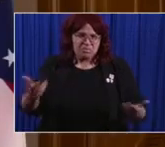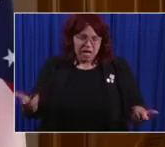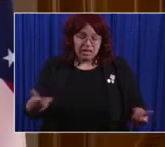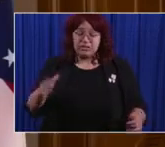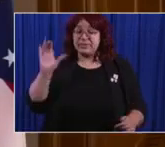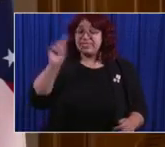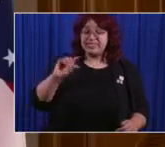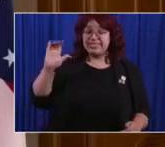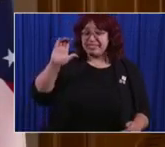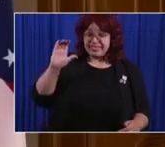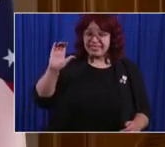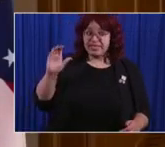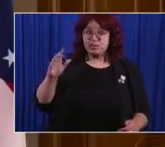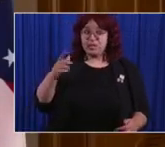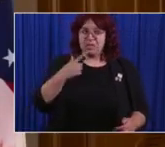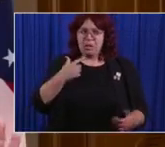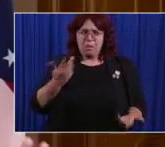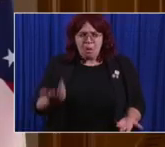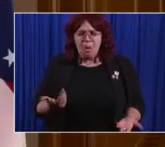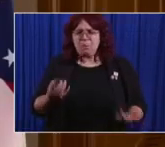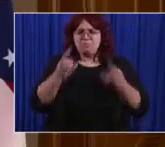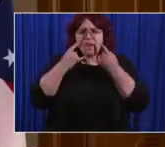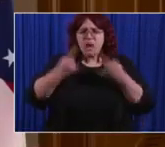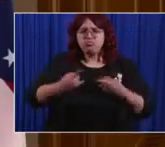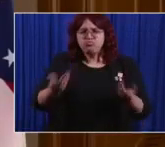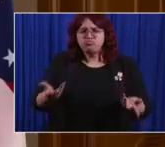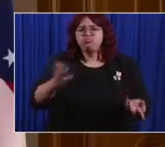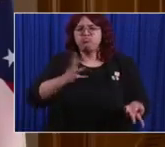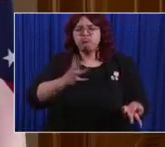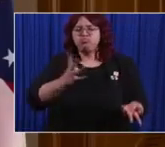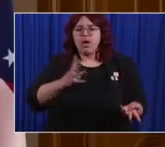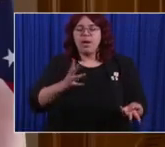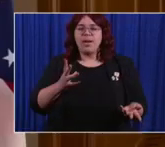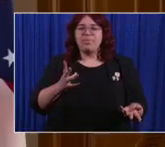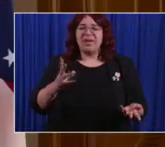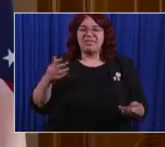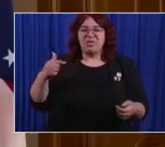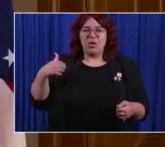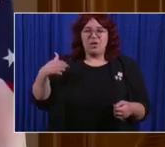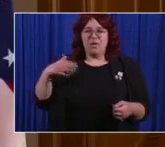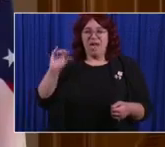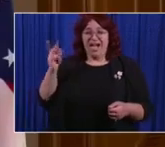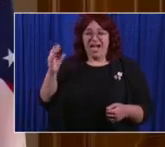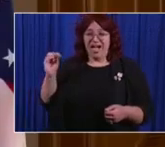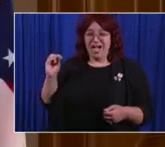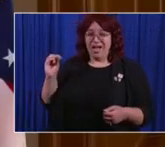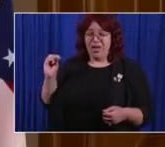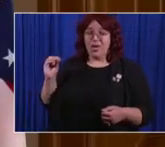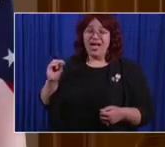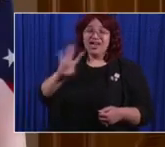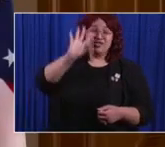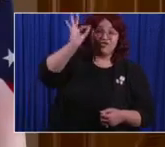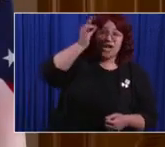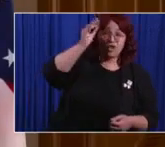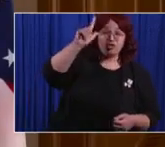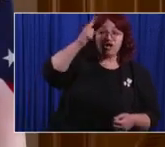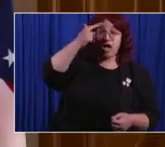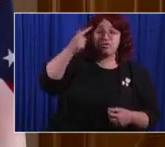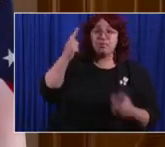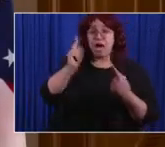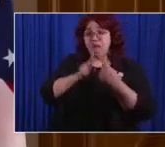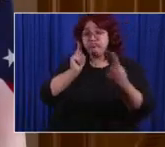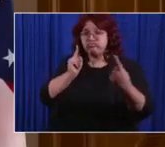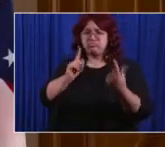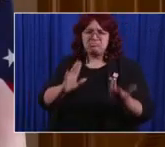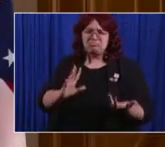so we don't want to be in a position where we're telling people in the state of Ohio one thing, they're hearing something else from the federal government. We're trying to align those two,